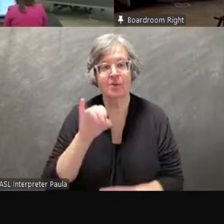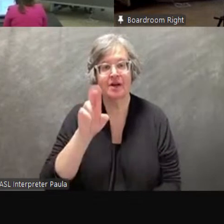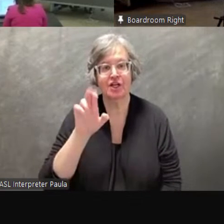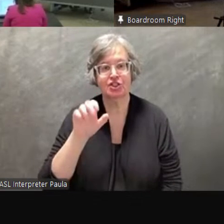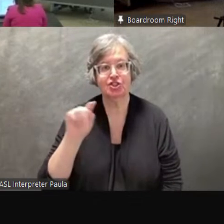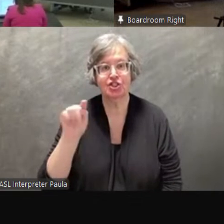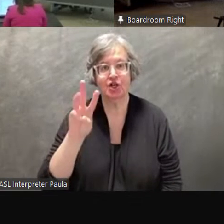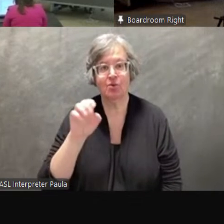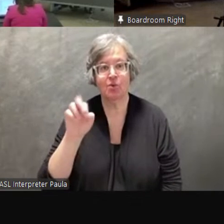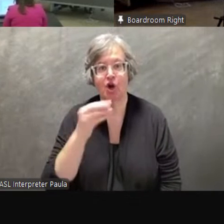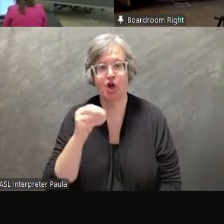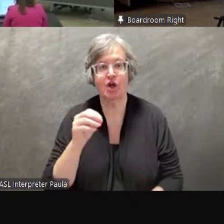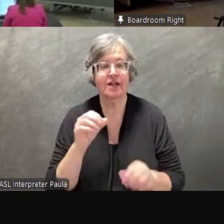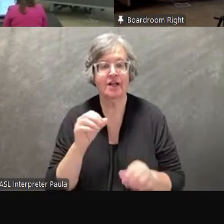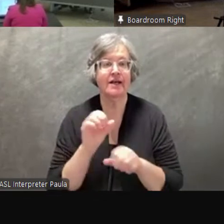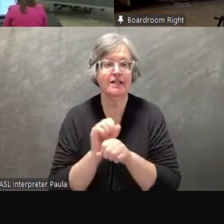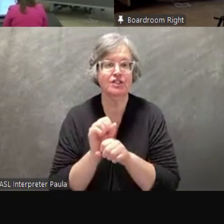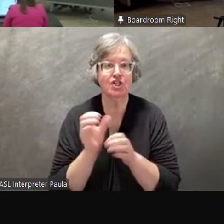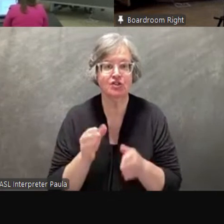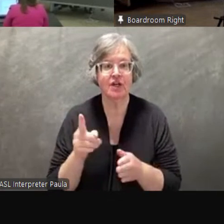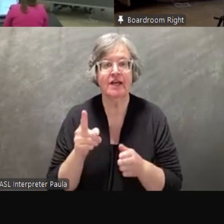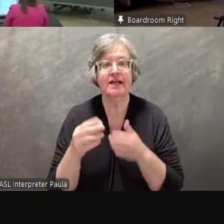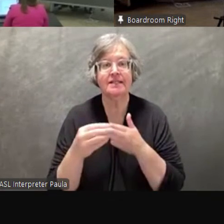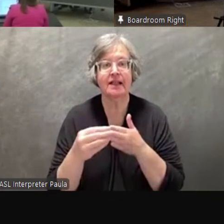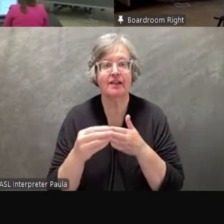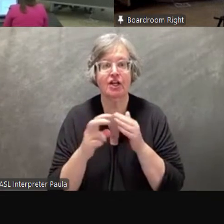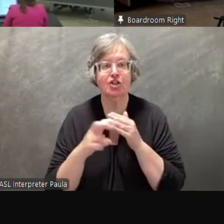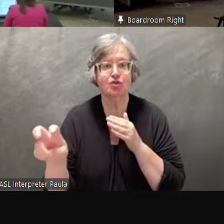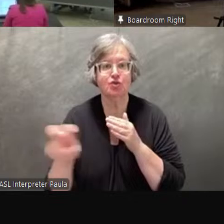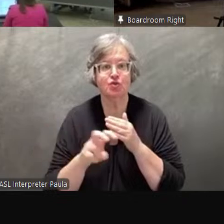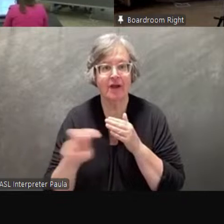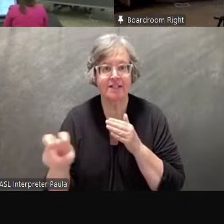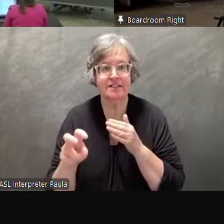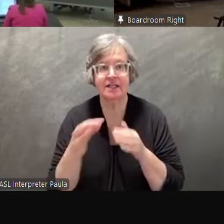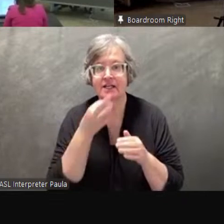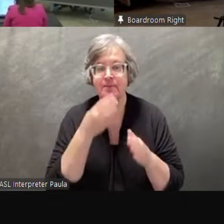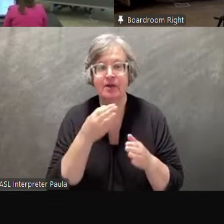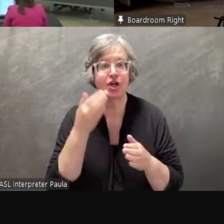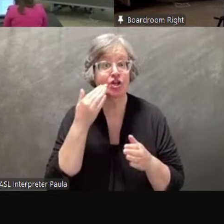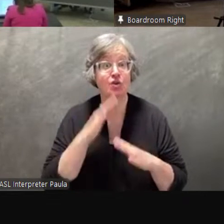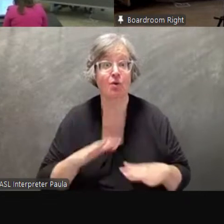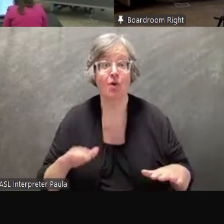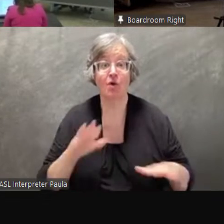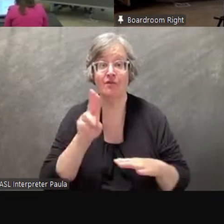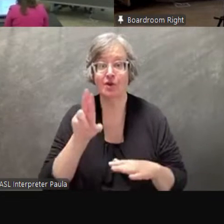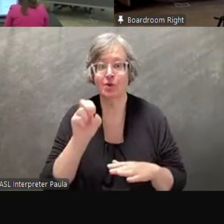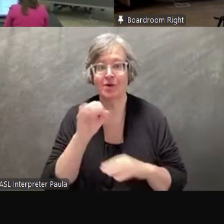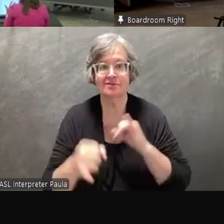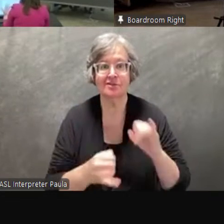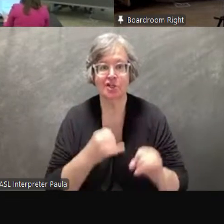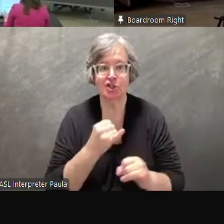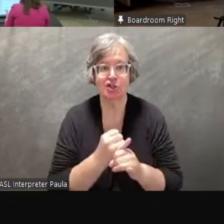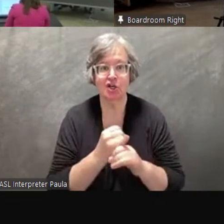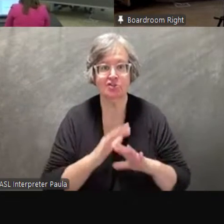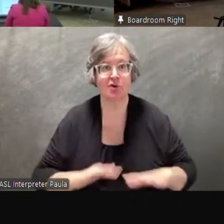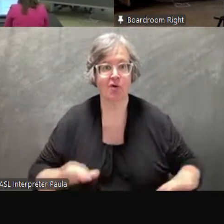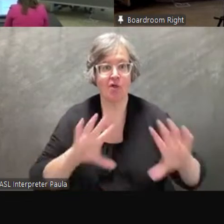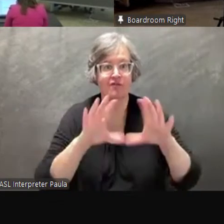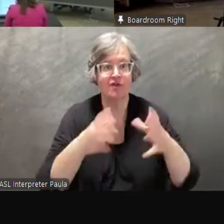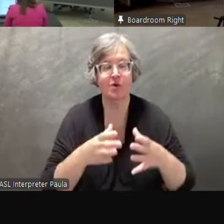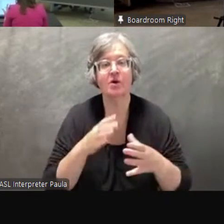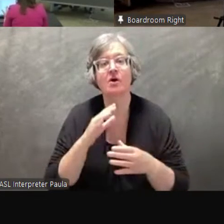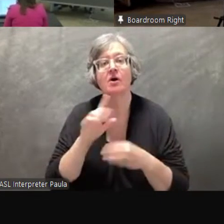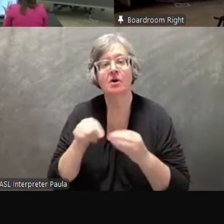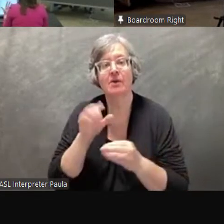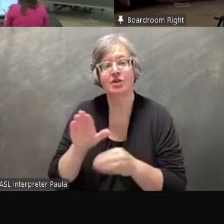Walker is a leading transit expert, known both nationally and internationally for his work